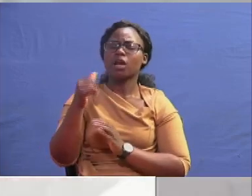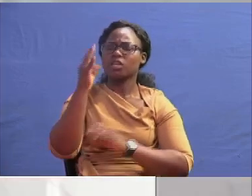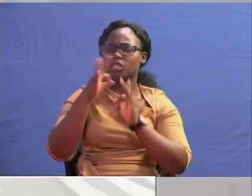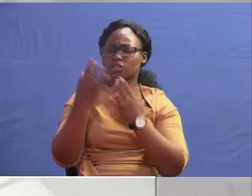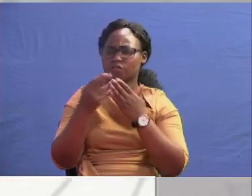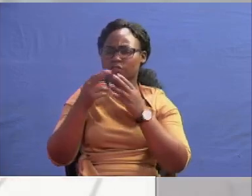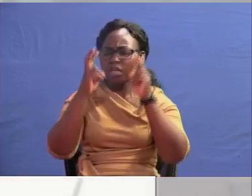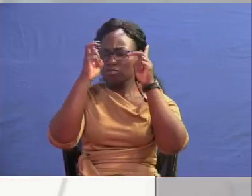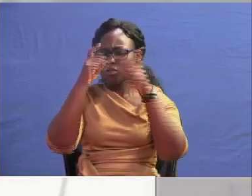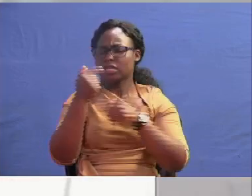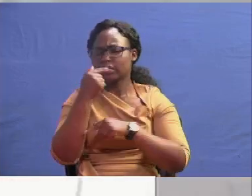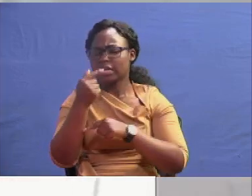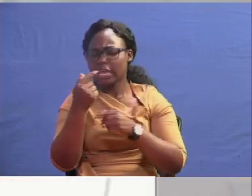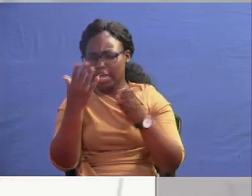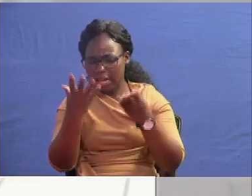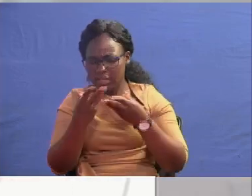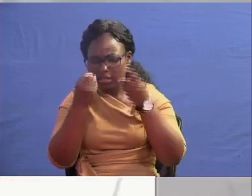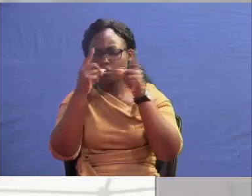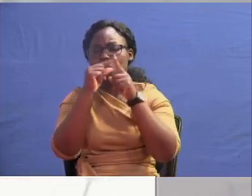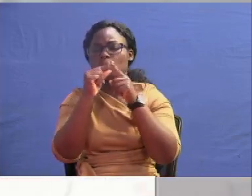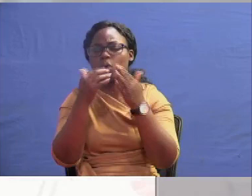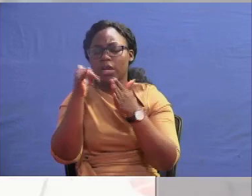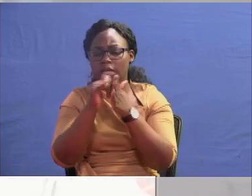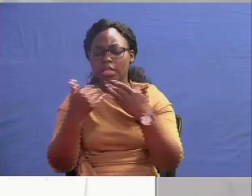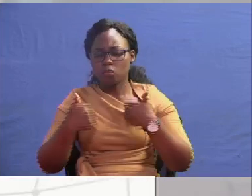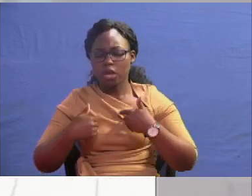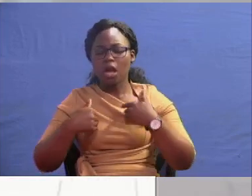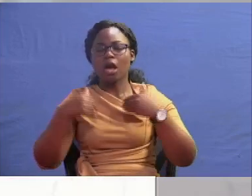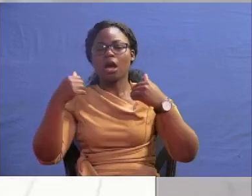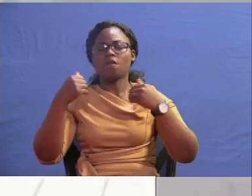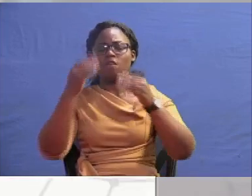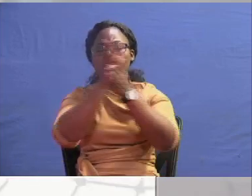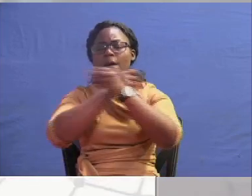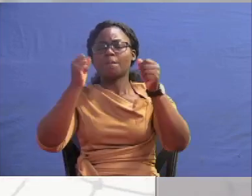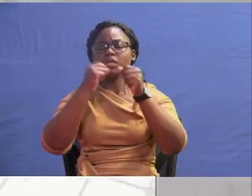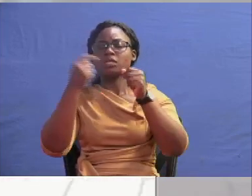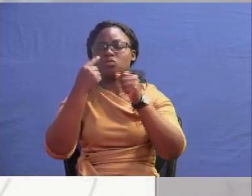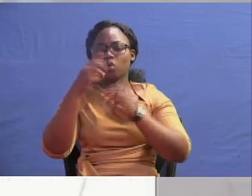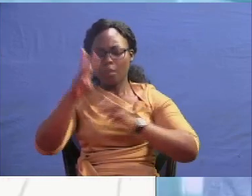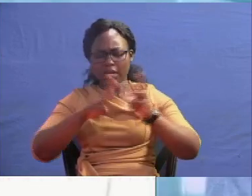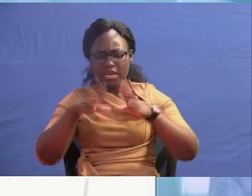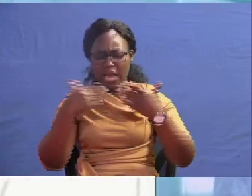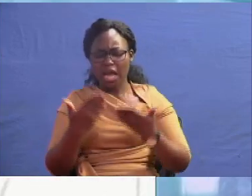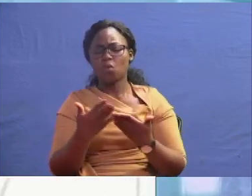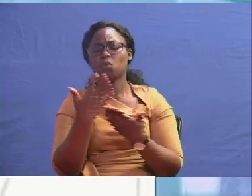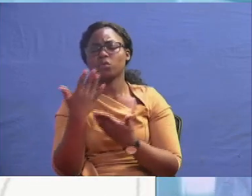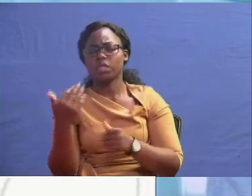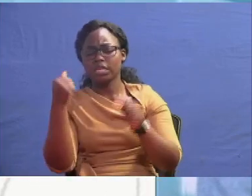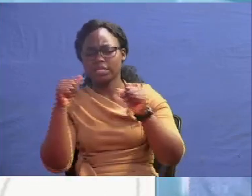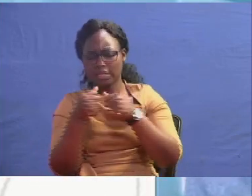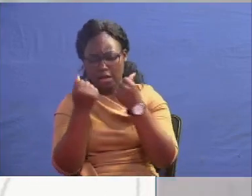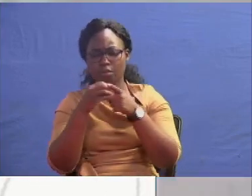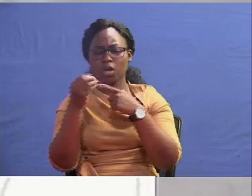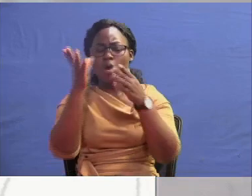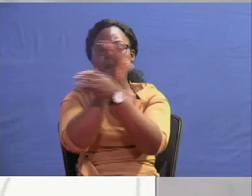if I said, in simple terms, what you're saying is that we have a president who is micromanaging how things happen, and a president who